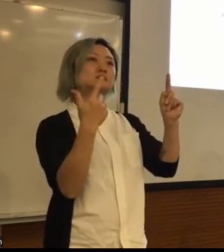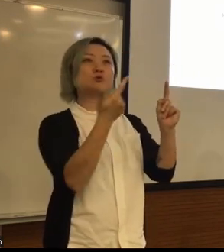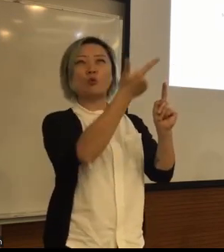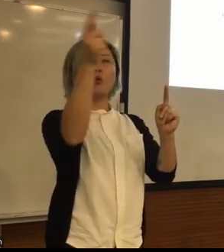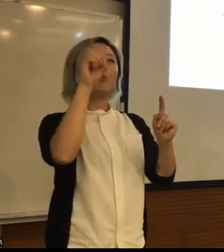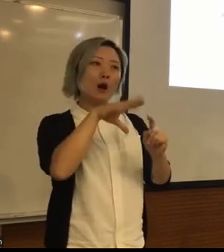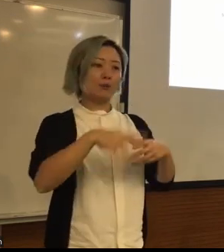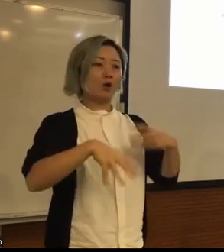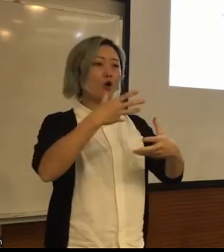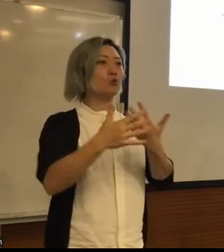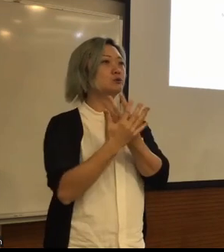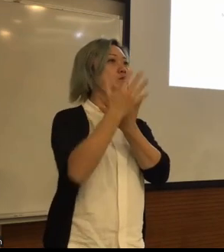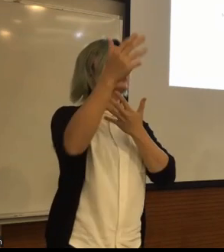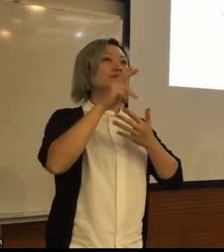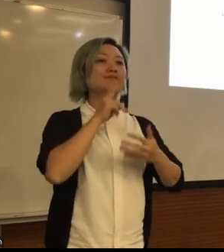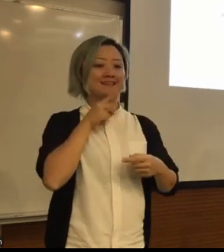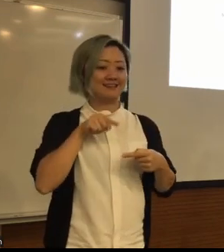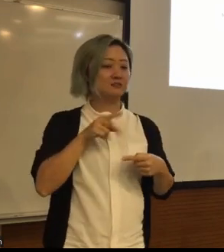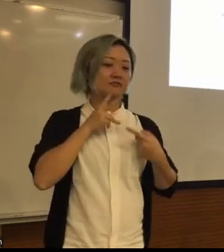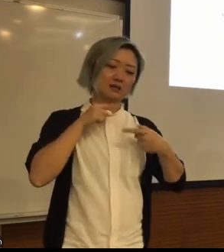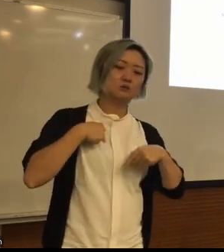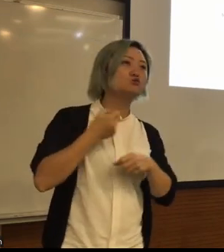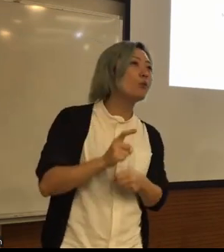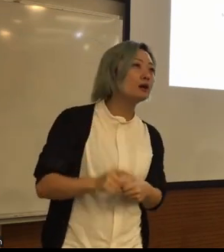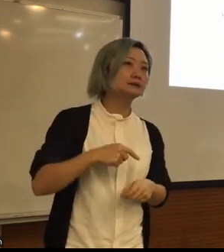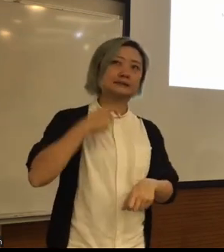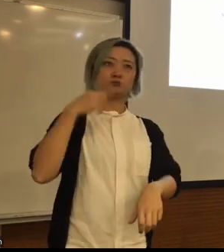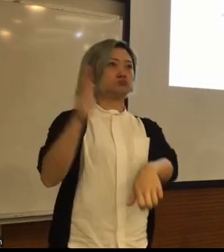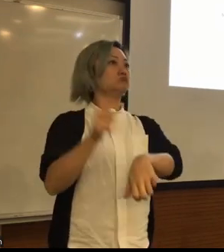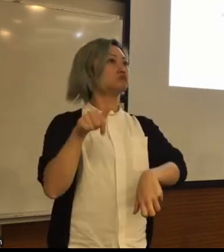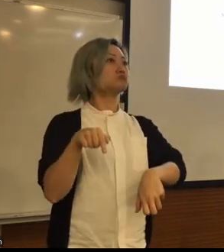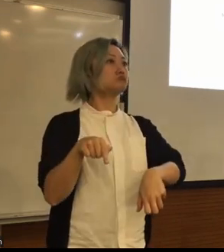conference interpreting. And they really wanted people to be excellent.